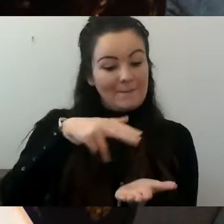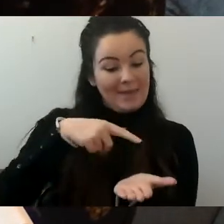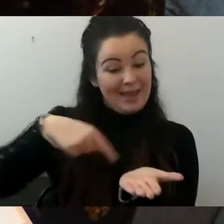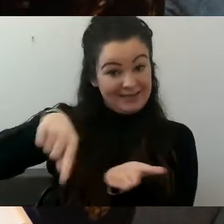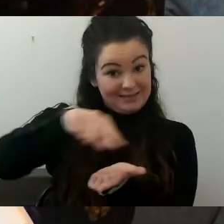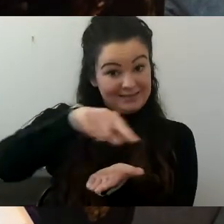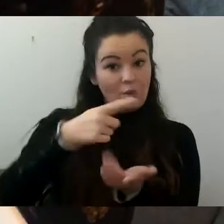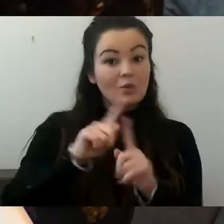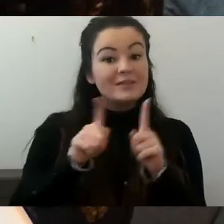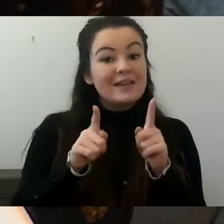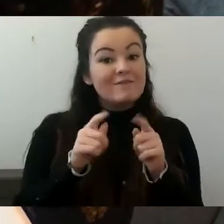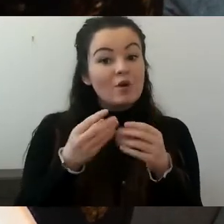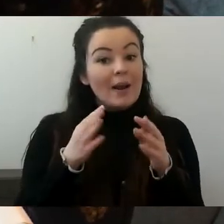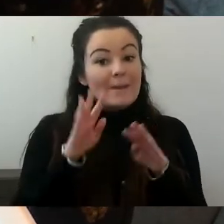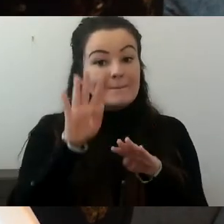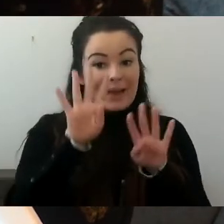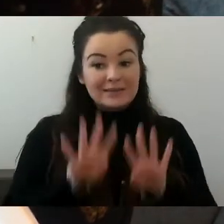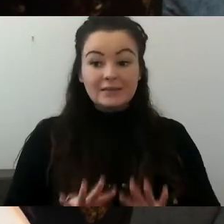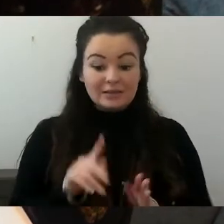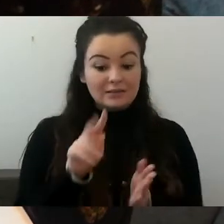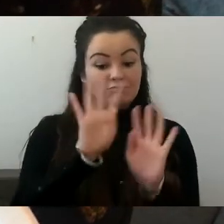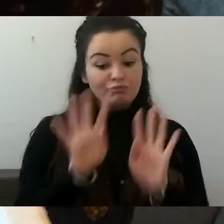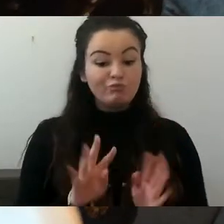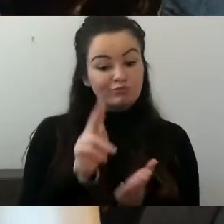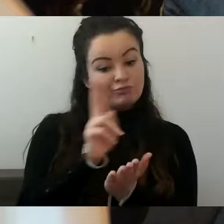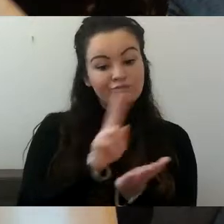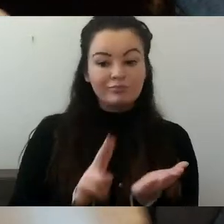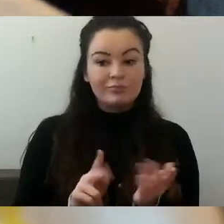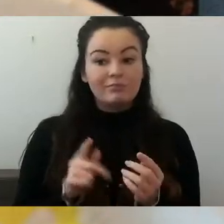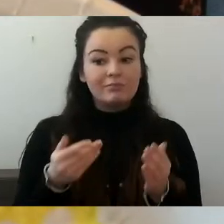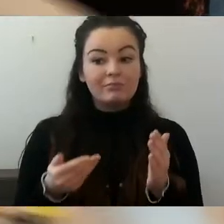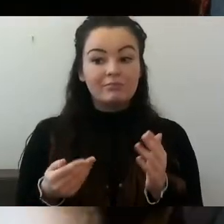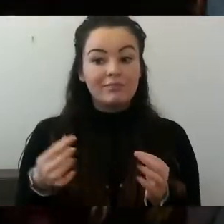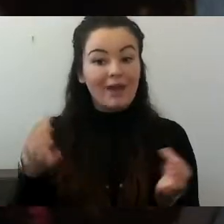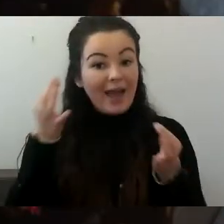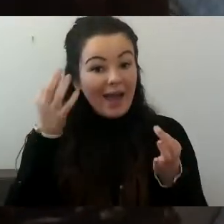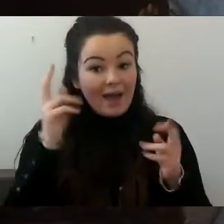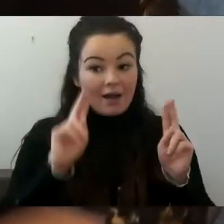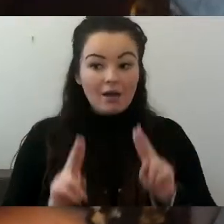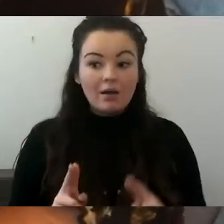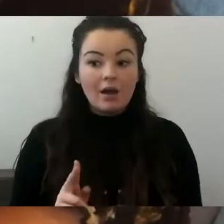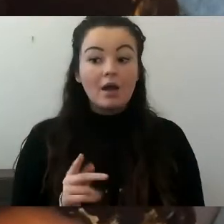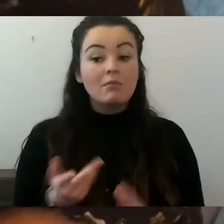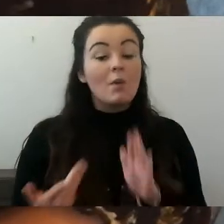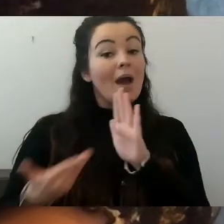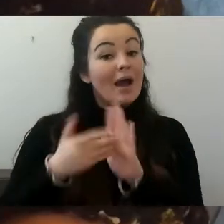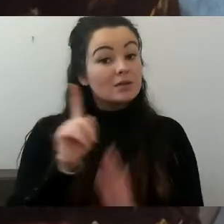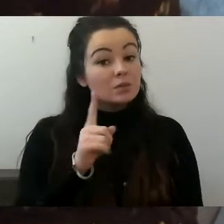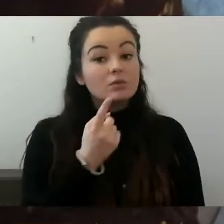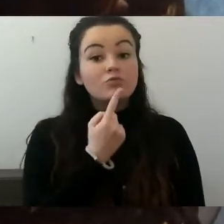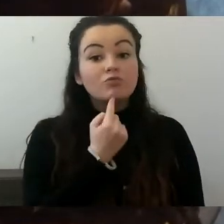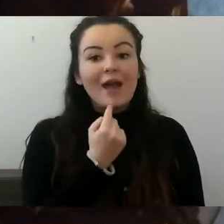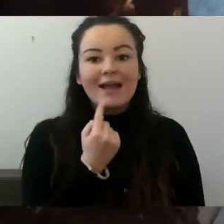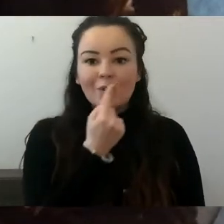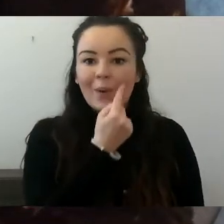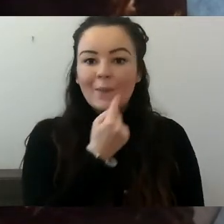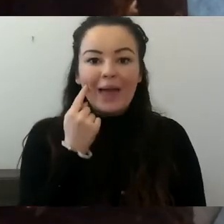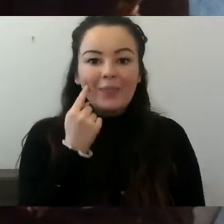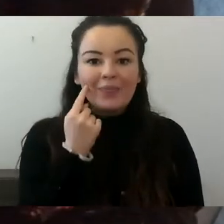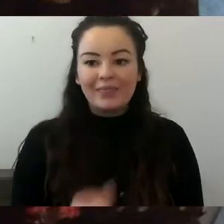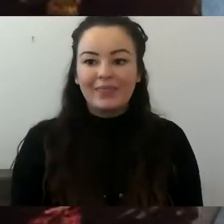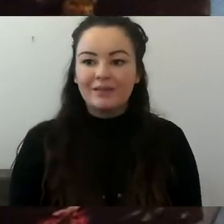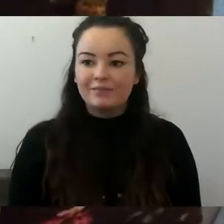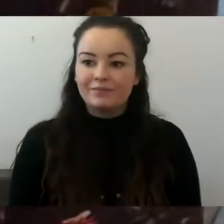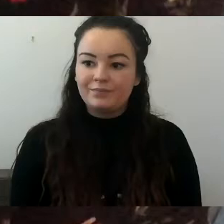You can paint the face or put some different patterns on. There we go, and you could paint the hair, and I'm going to put some red on the mouth.